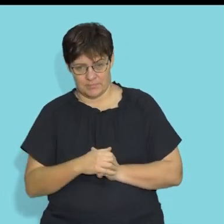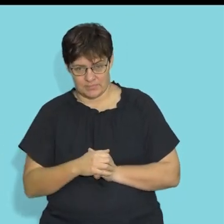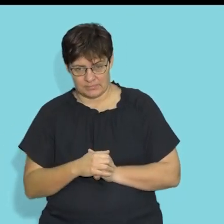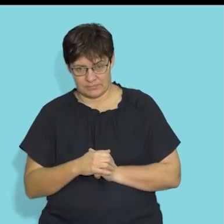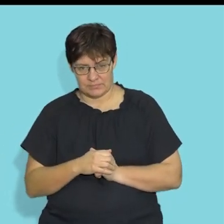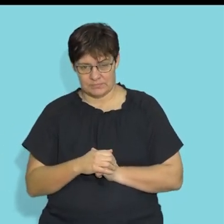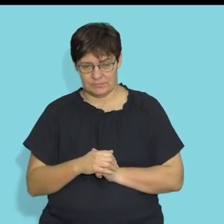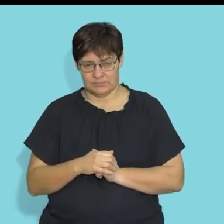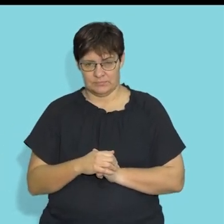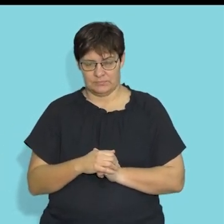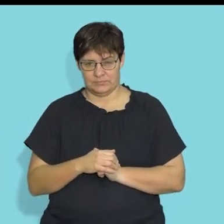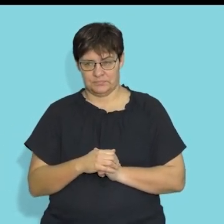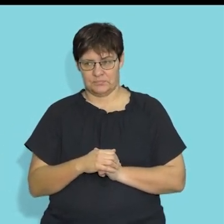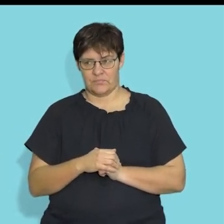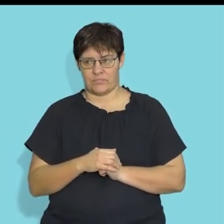equilibrium.